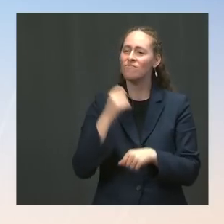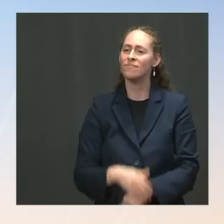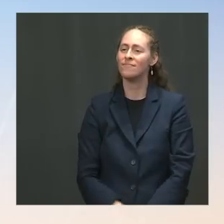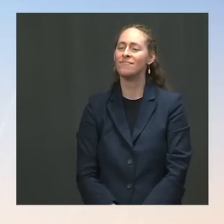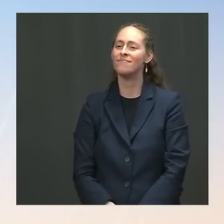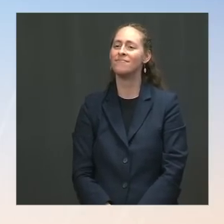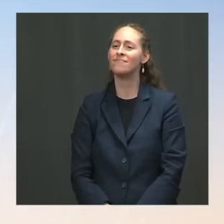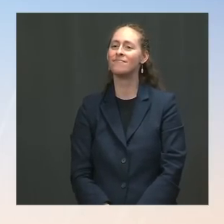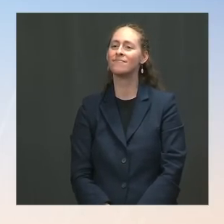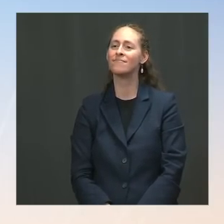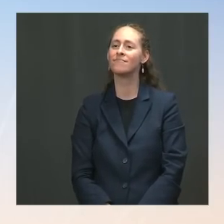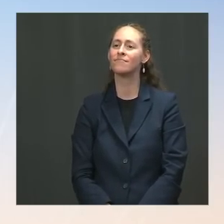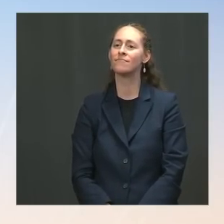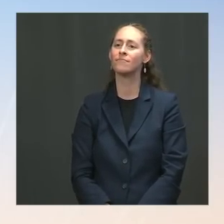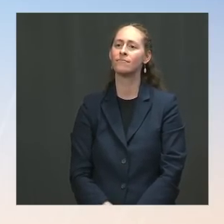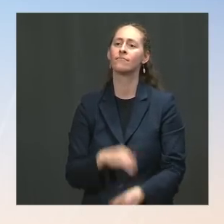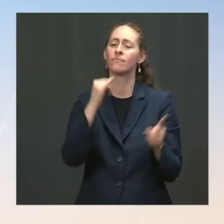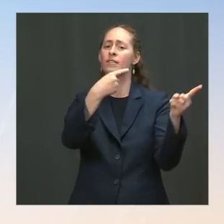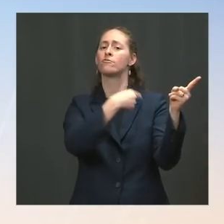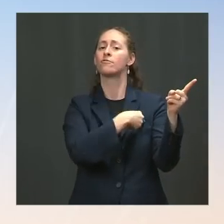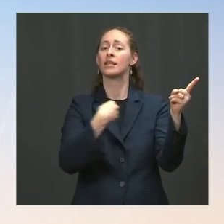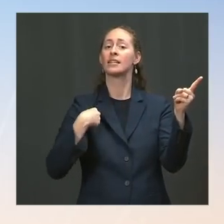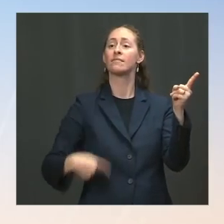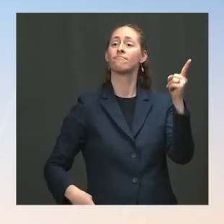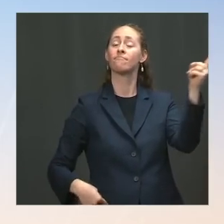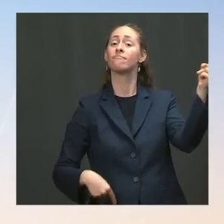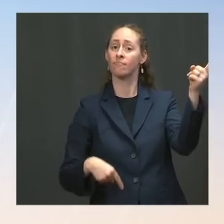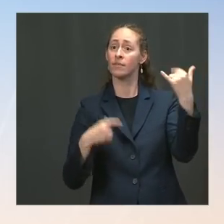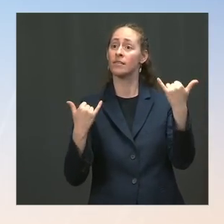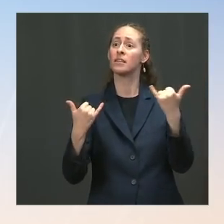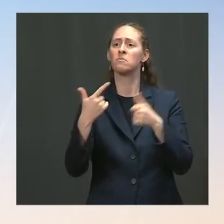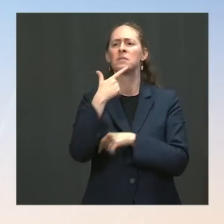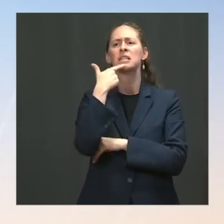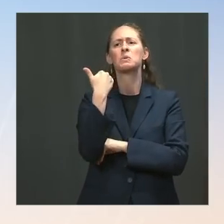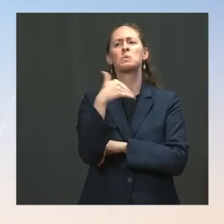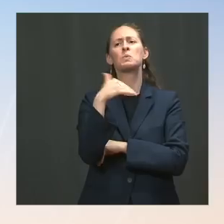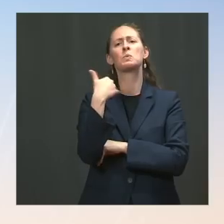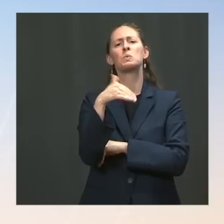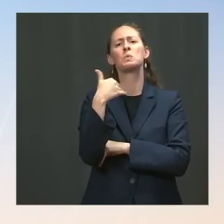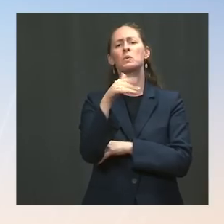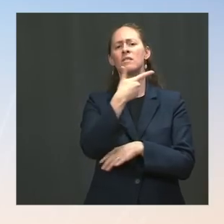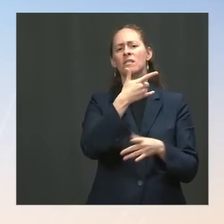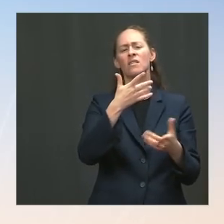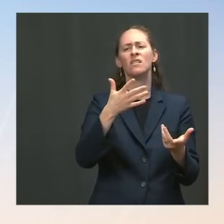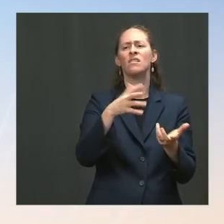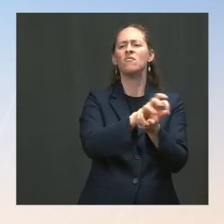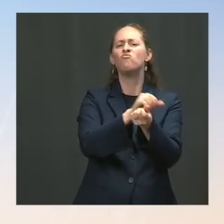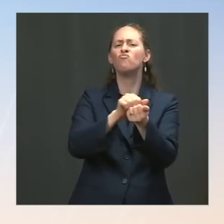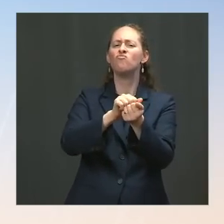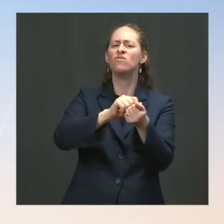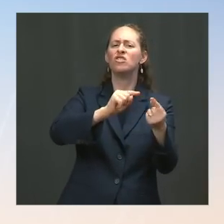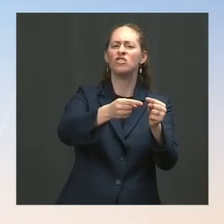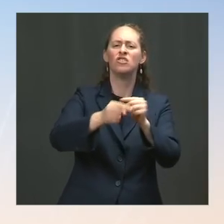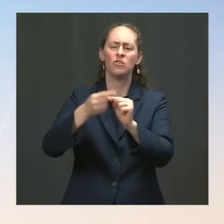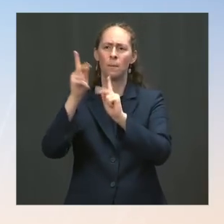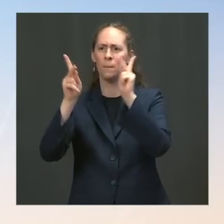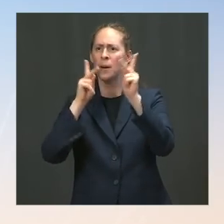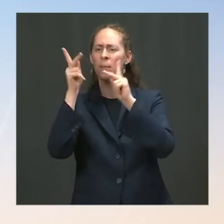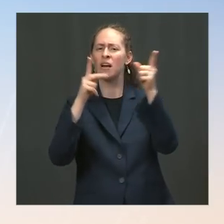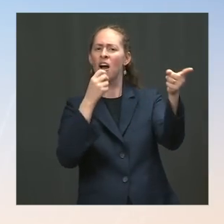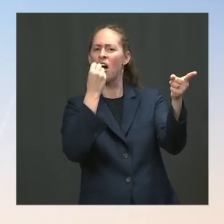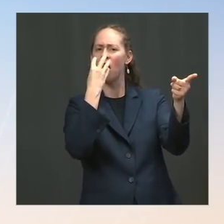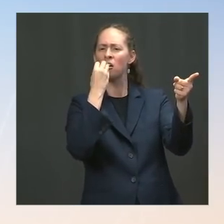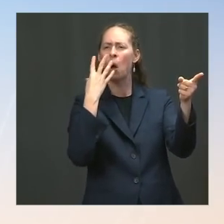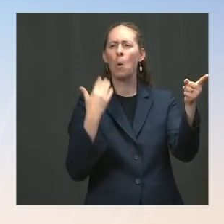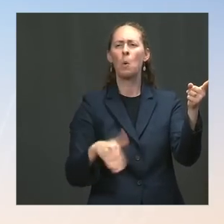the PRC to crack down on human rights and, frankly, make it a place where Hong Kong's autonomy and the freedoms of people